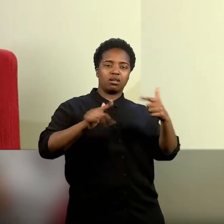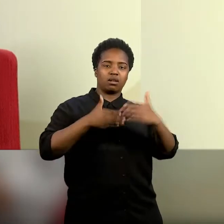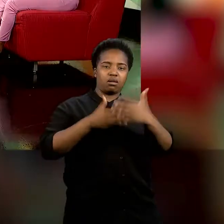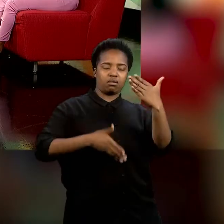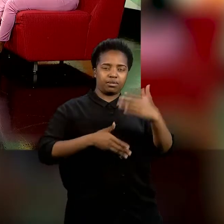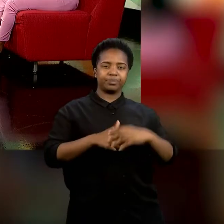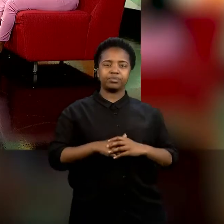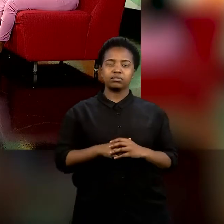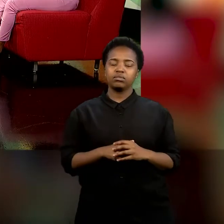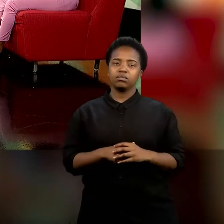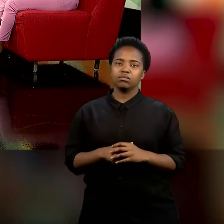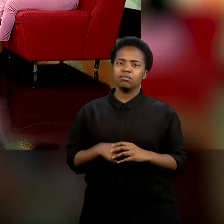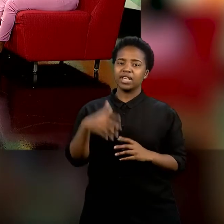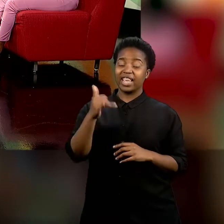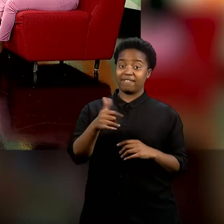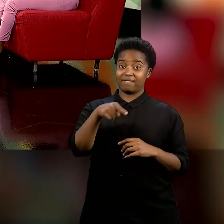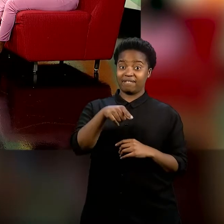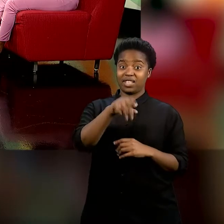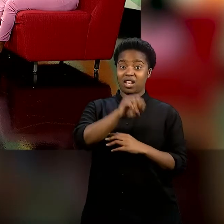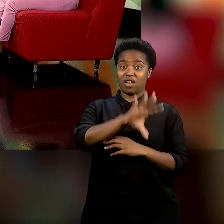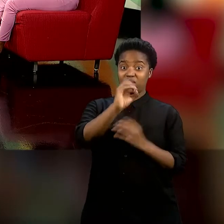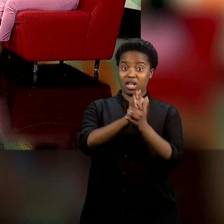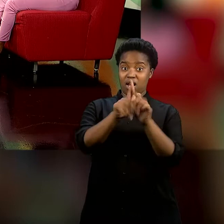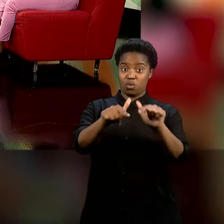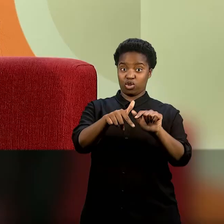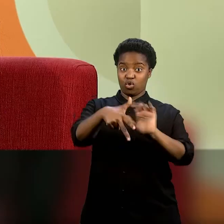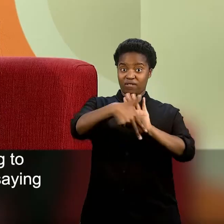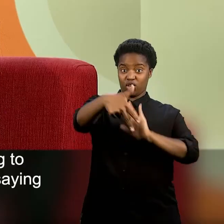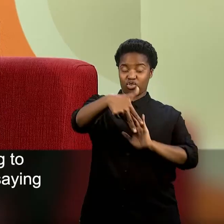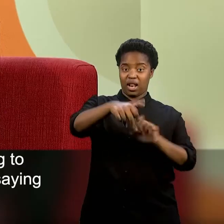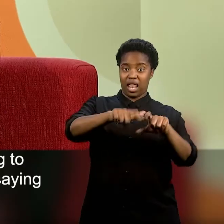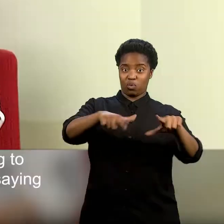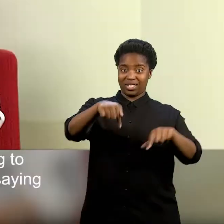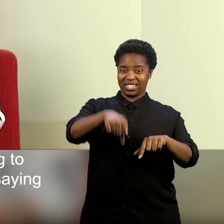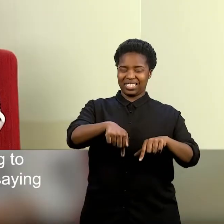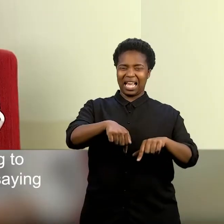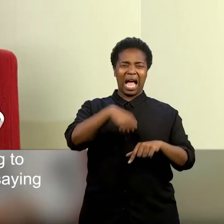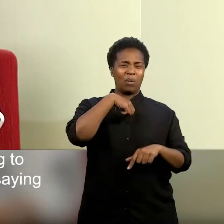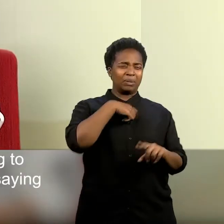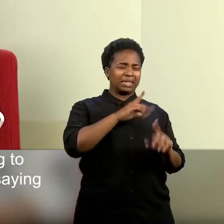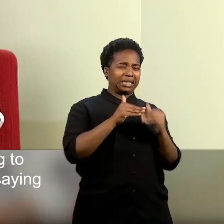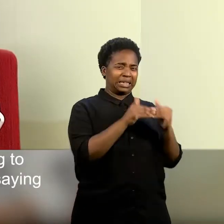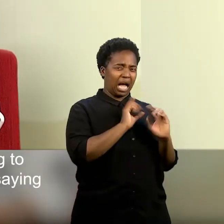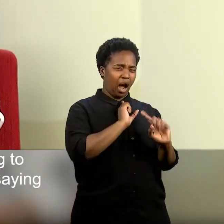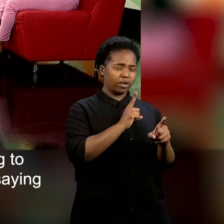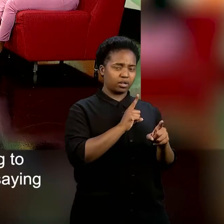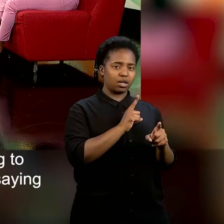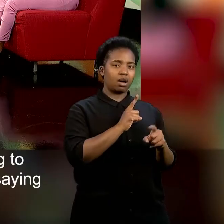bound. And if it becomes an official language in South Africa, how would that change? I want to be cautious in responding to that